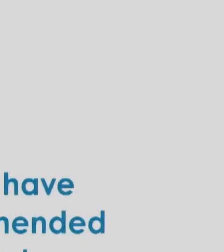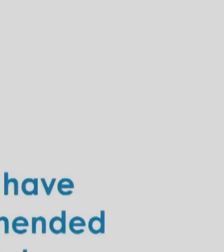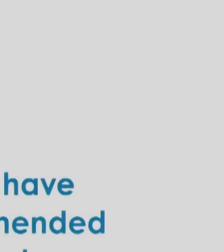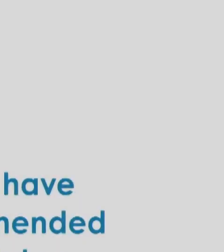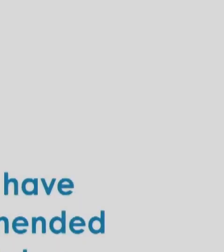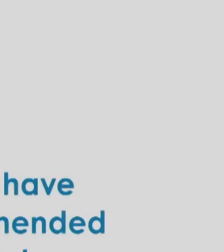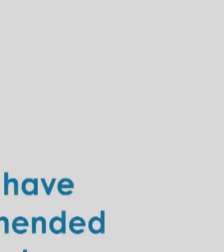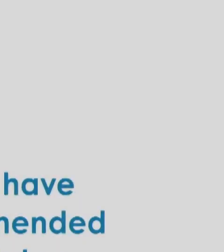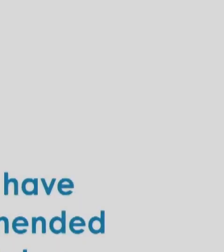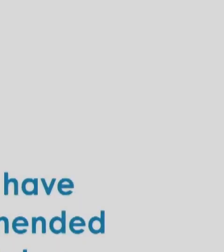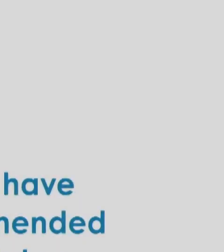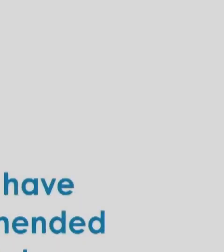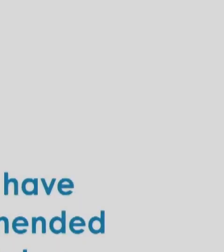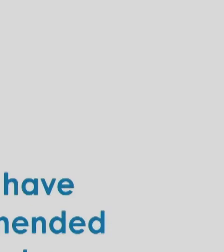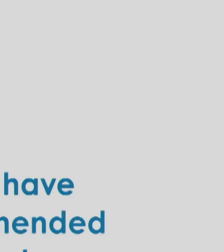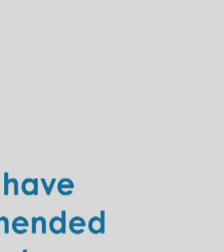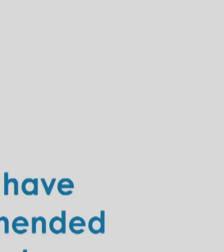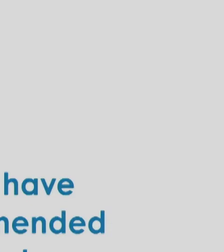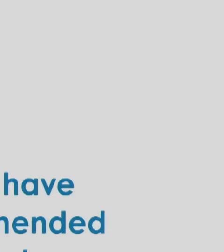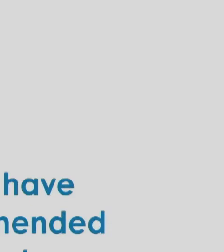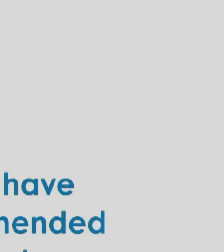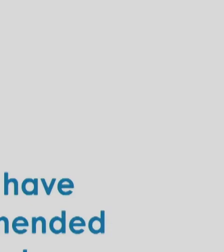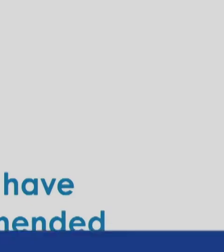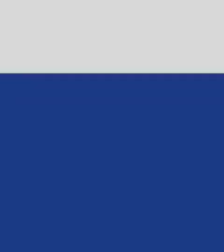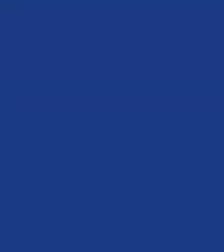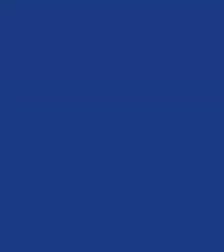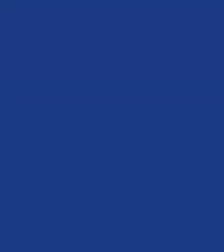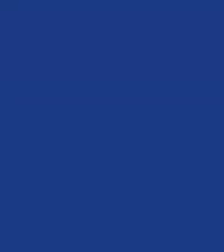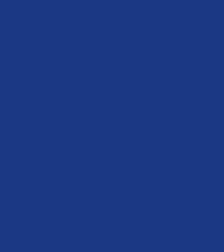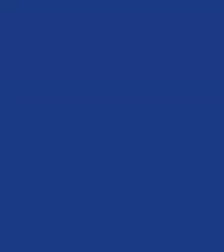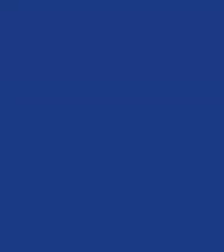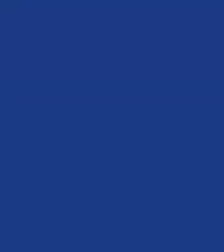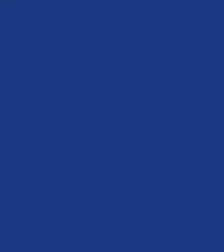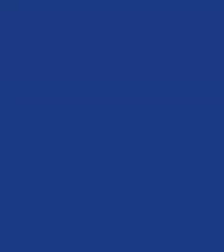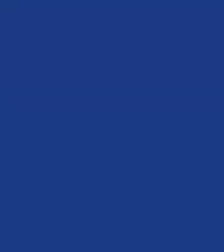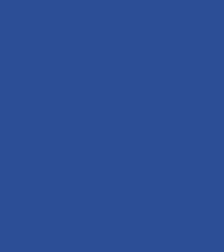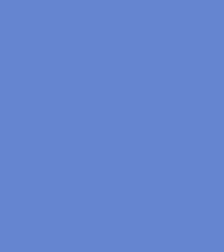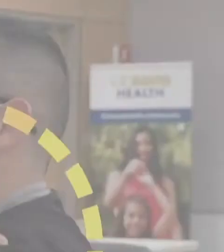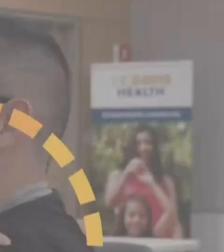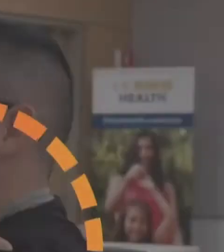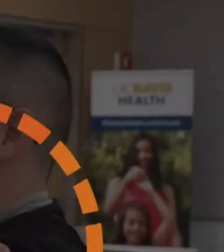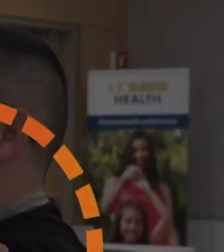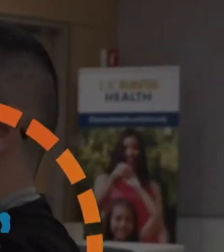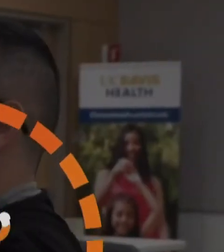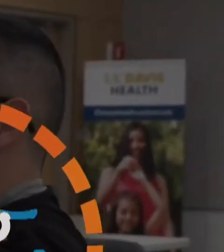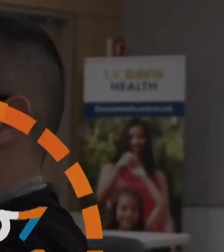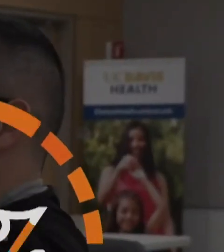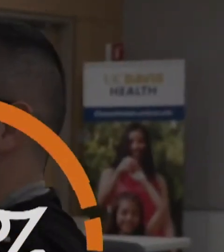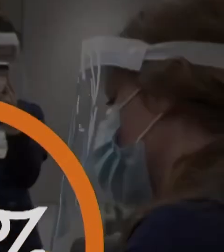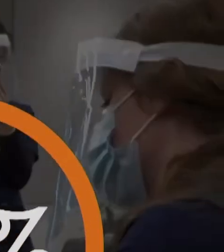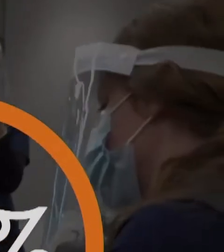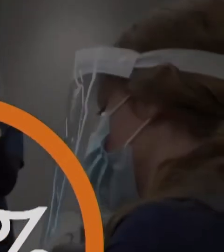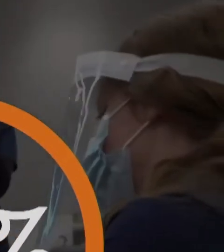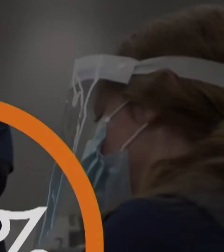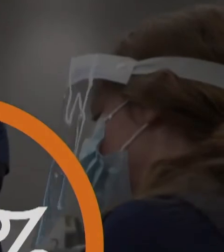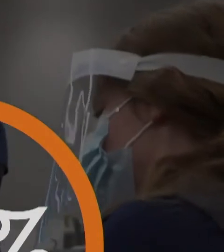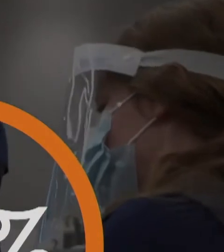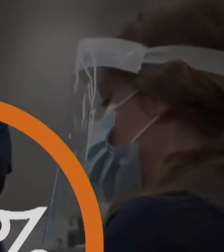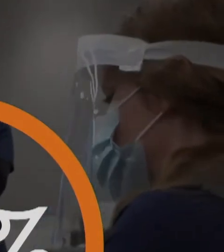by California's top medical experts because they've been proven to be highly effective and will build your immunity